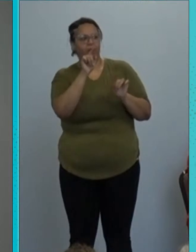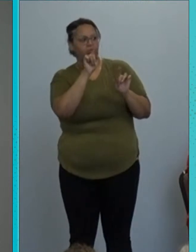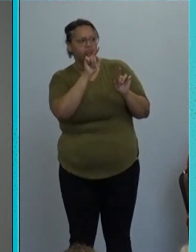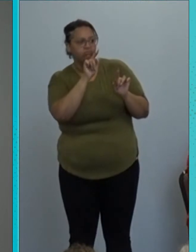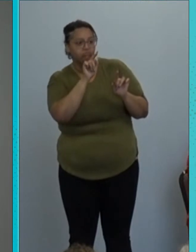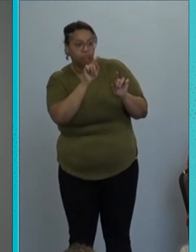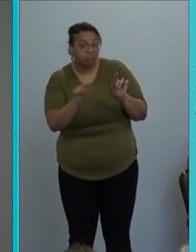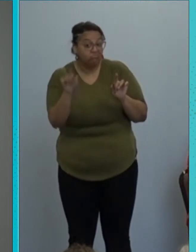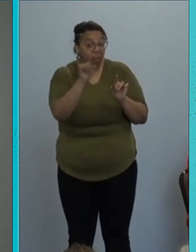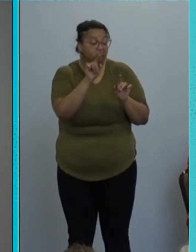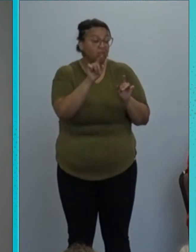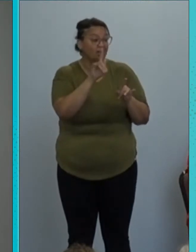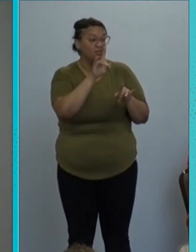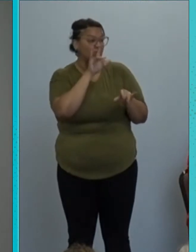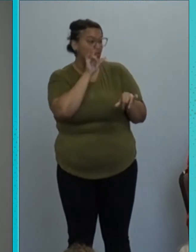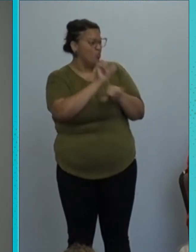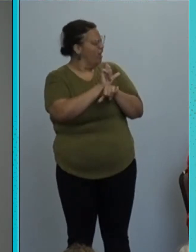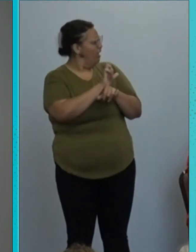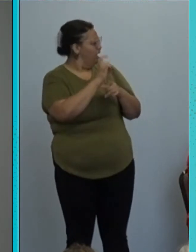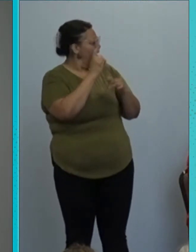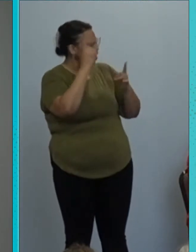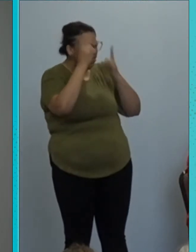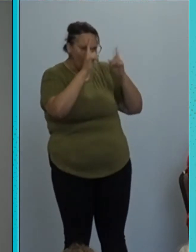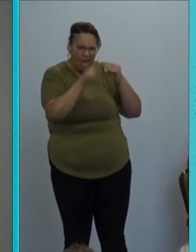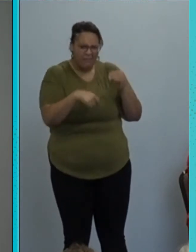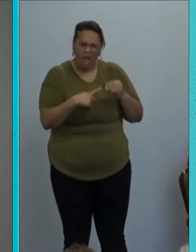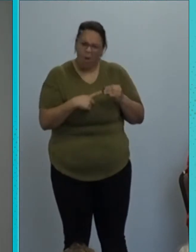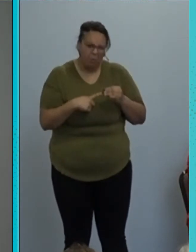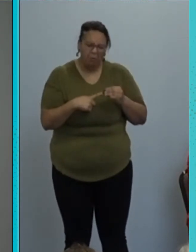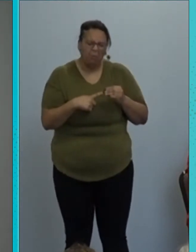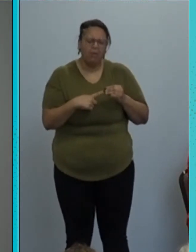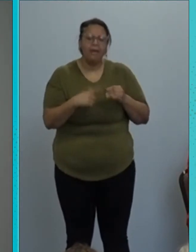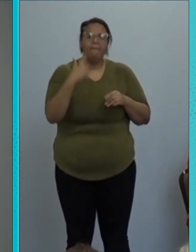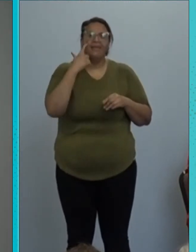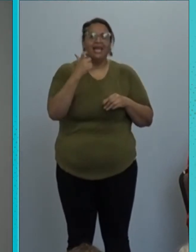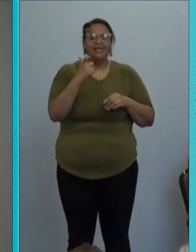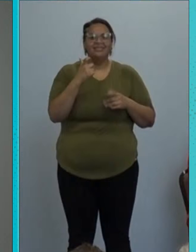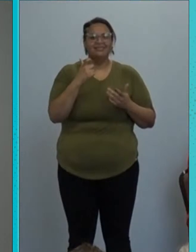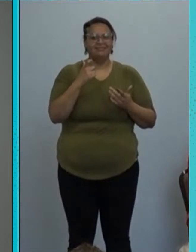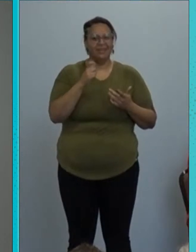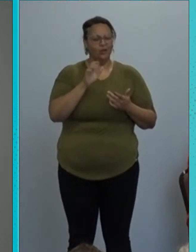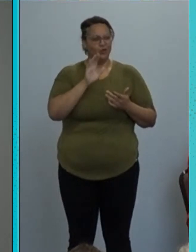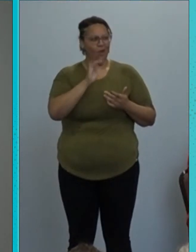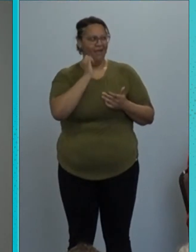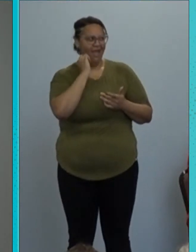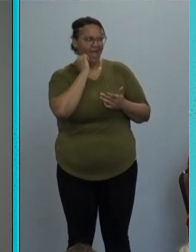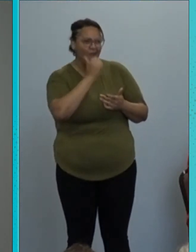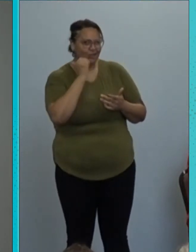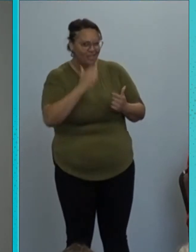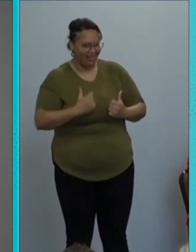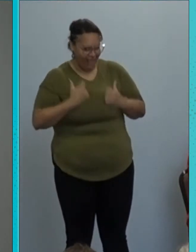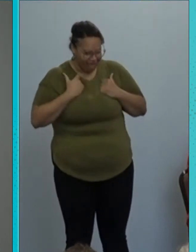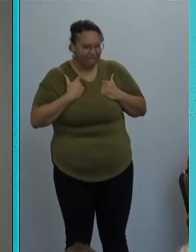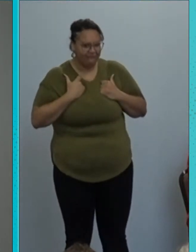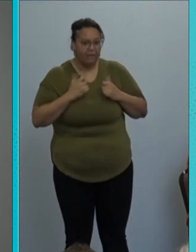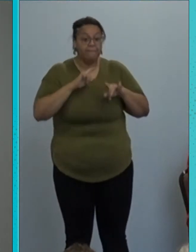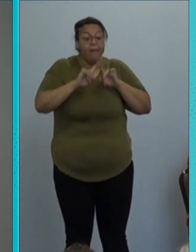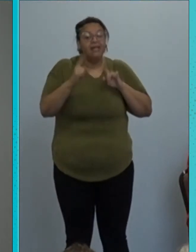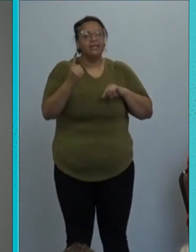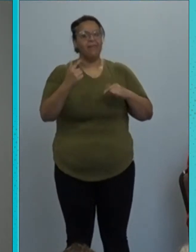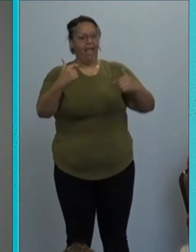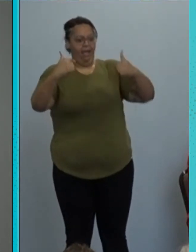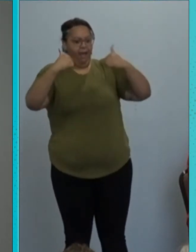guys really thought of that much because it's your everyday, but it's something that I